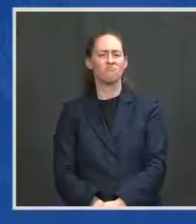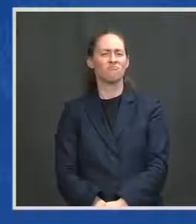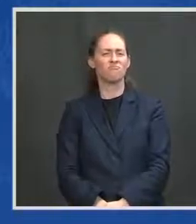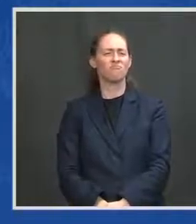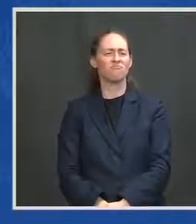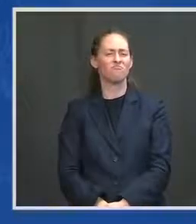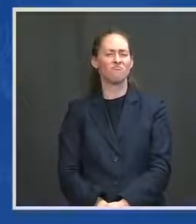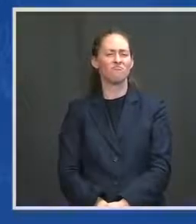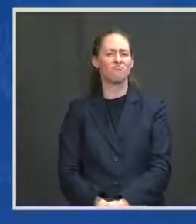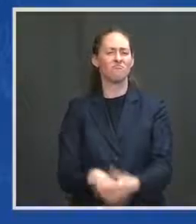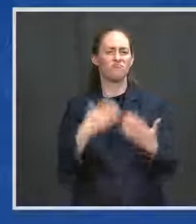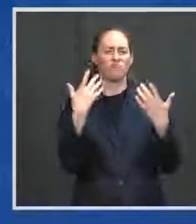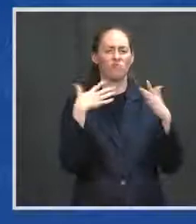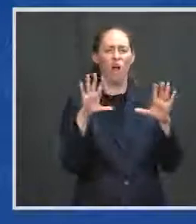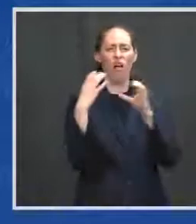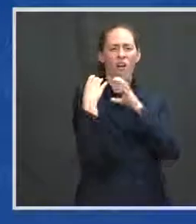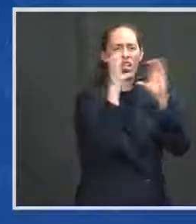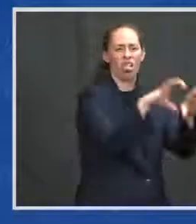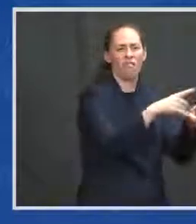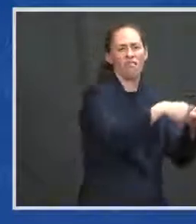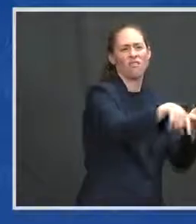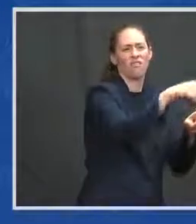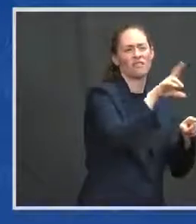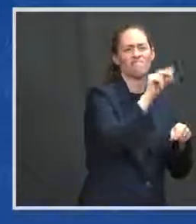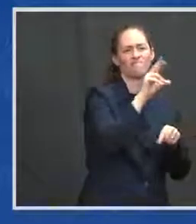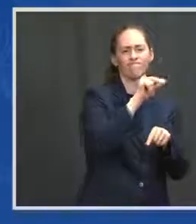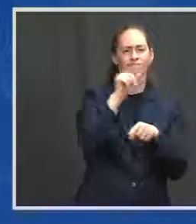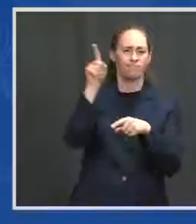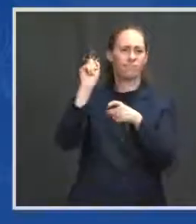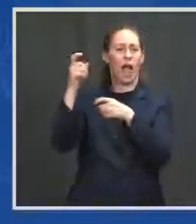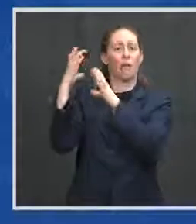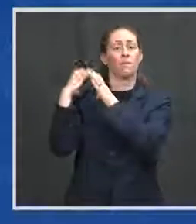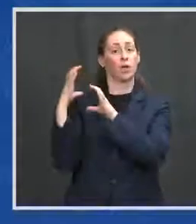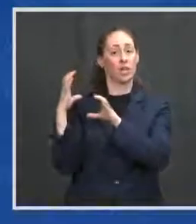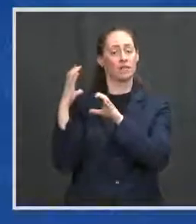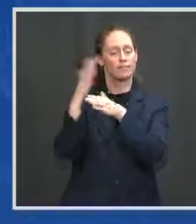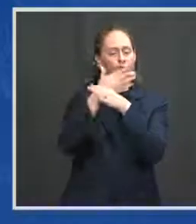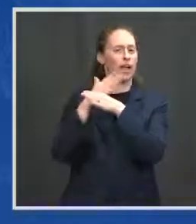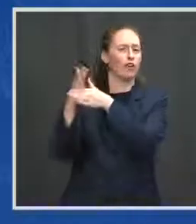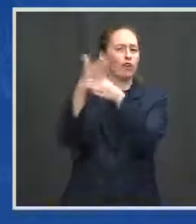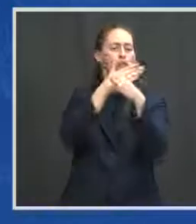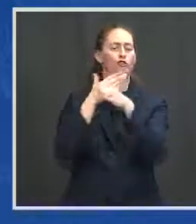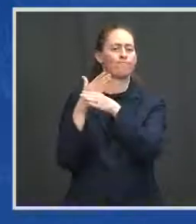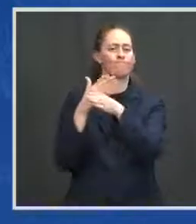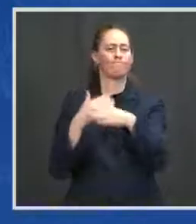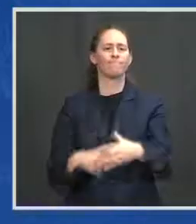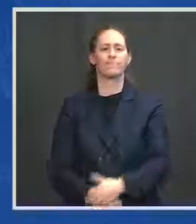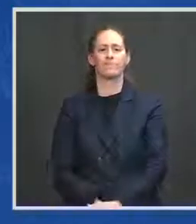across the spectrum. Anyway, thank you, guys. Should Americans be worried about inflation, sir?